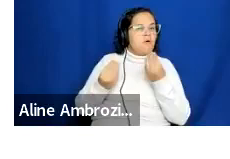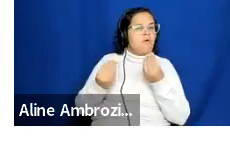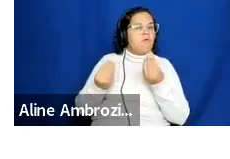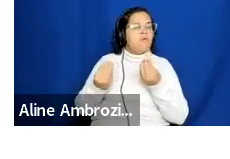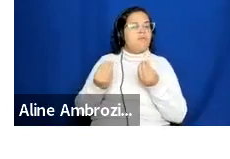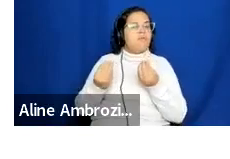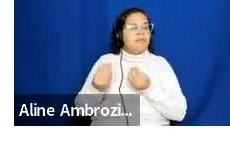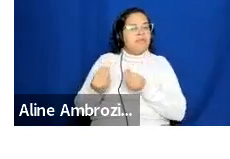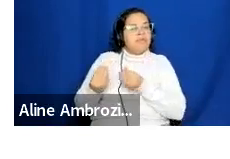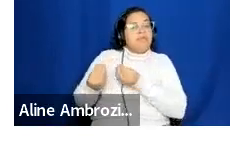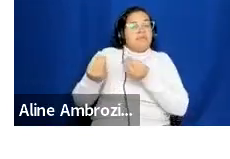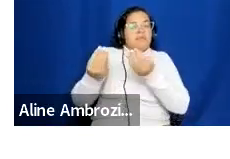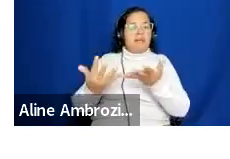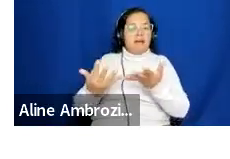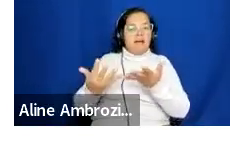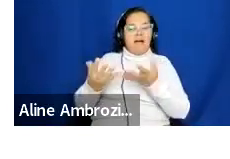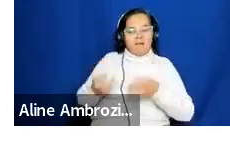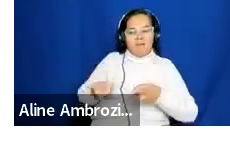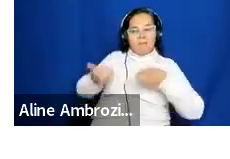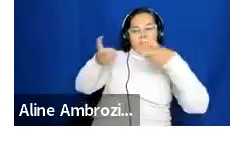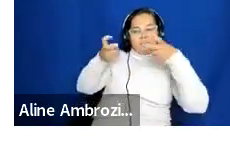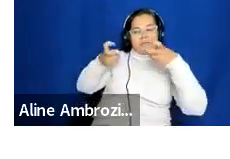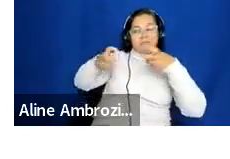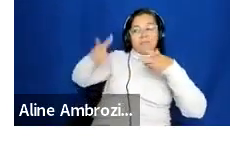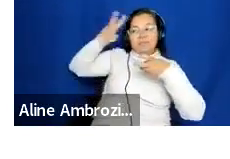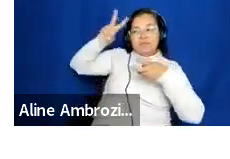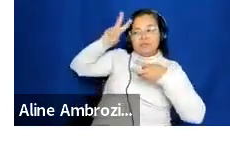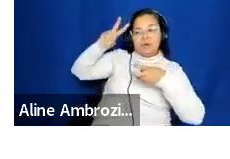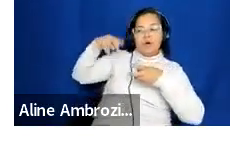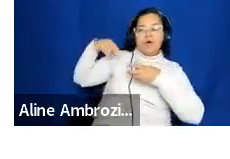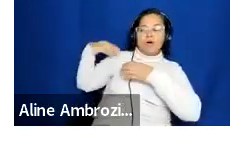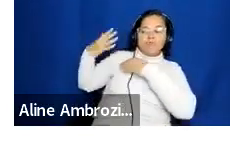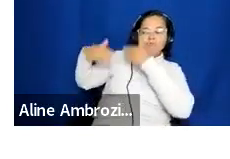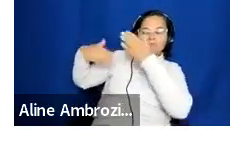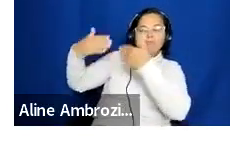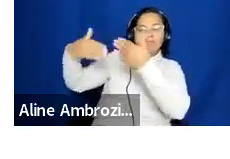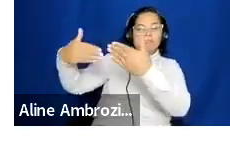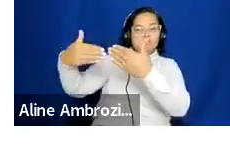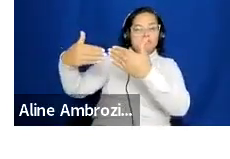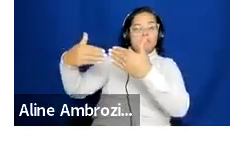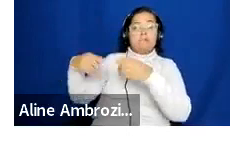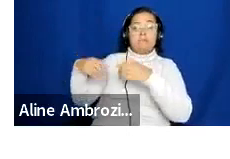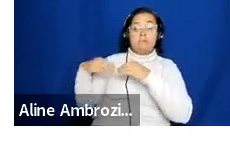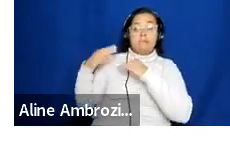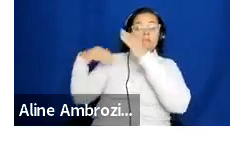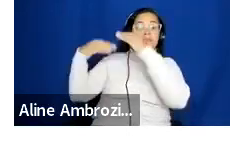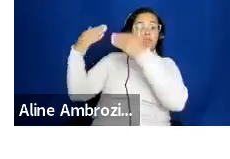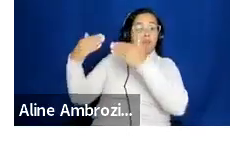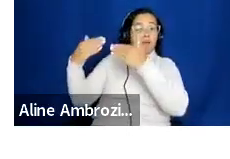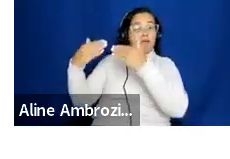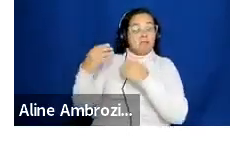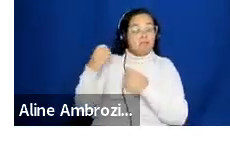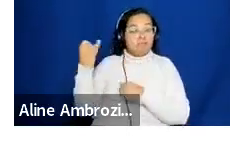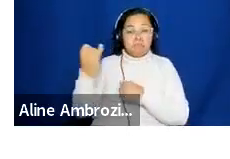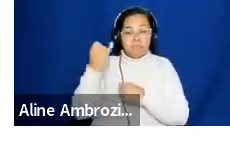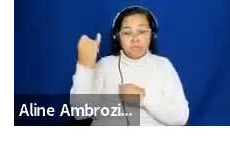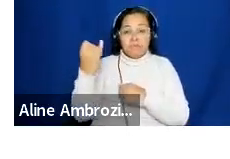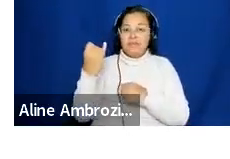a teleological ingredient. Then Marx's capital,